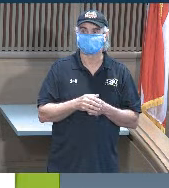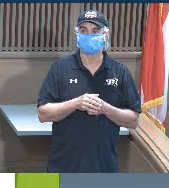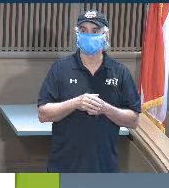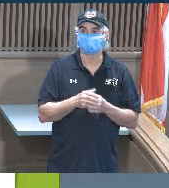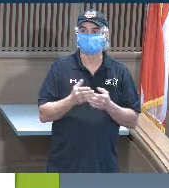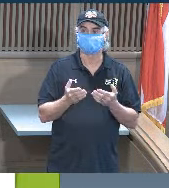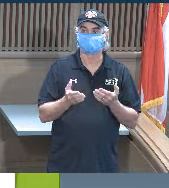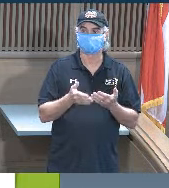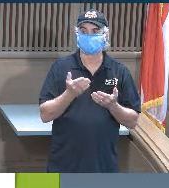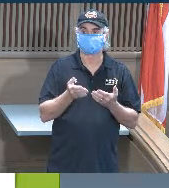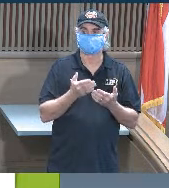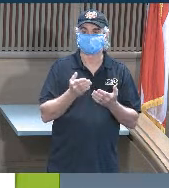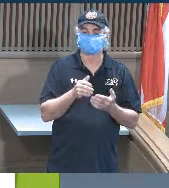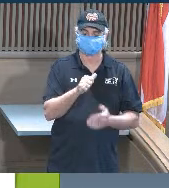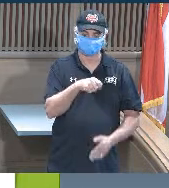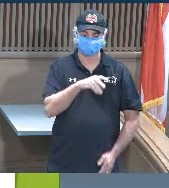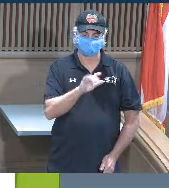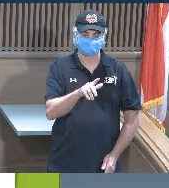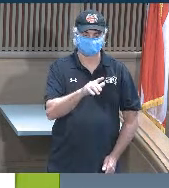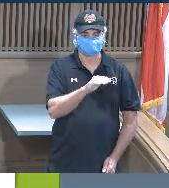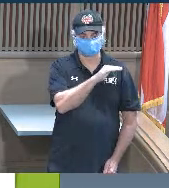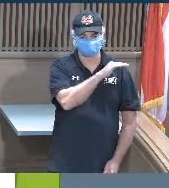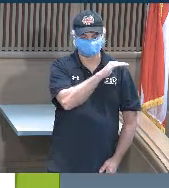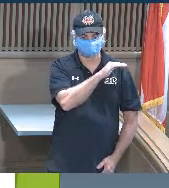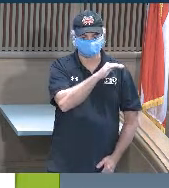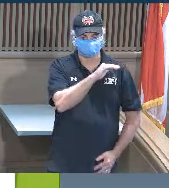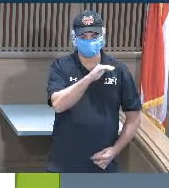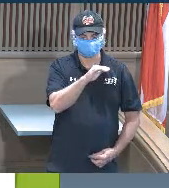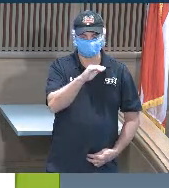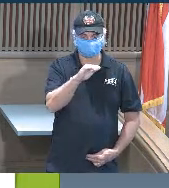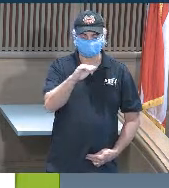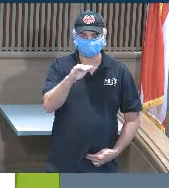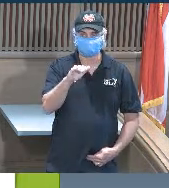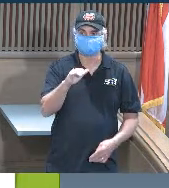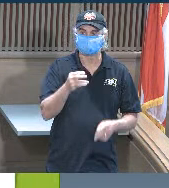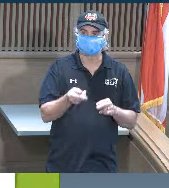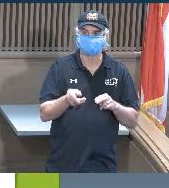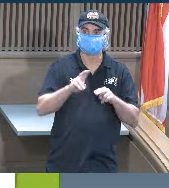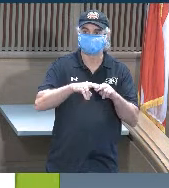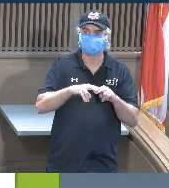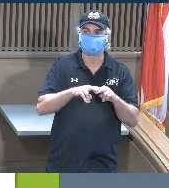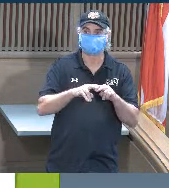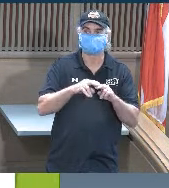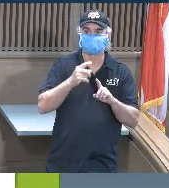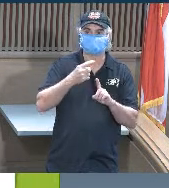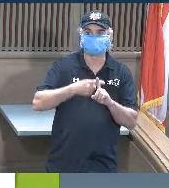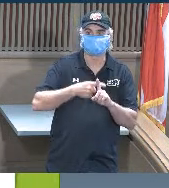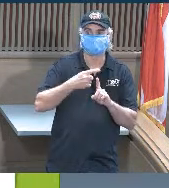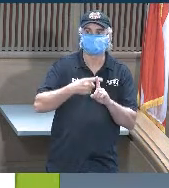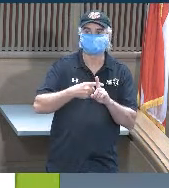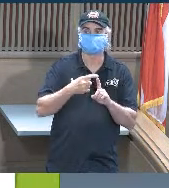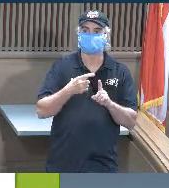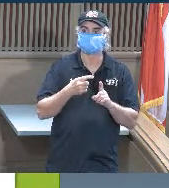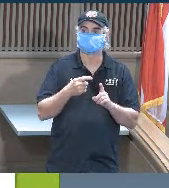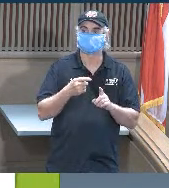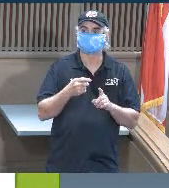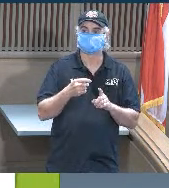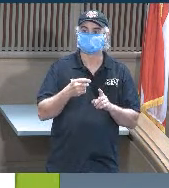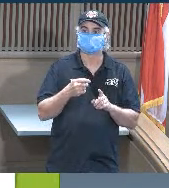plateaued at the end of April. There's an increase in the month of, on the fully vaccinated side,